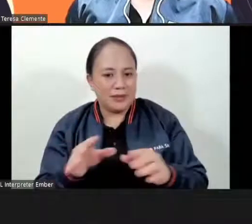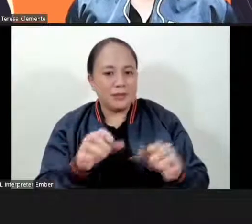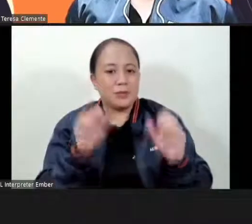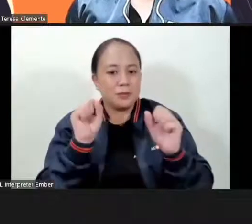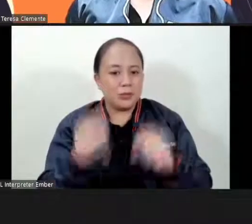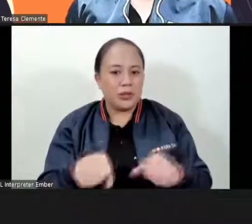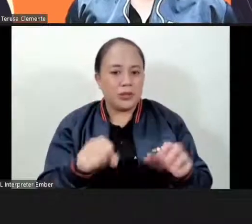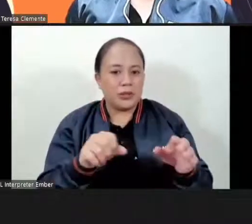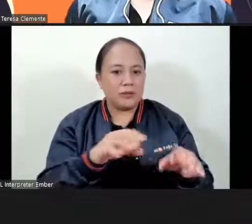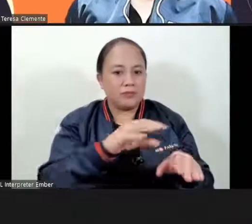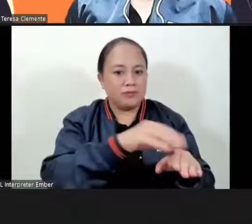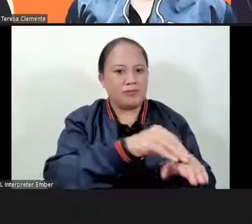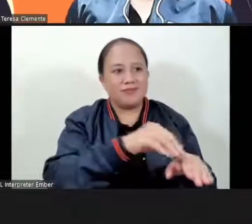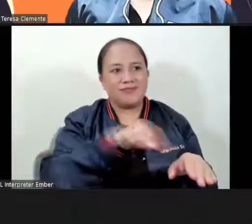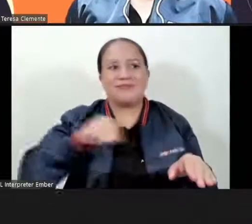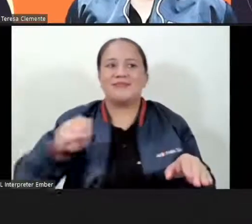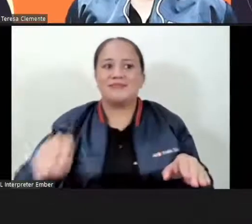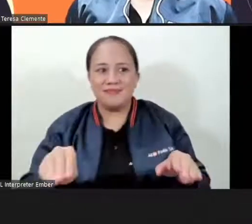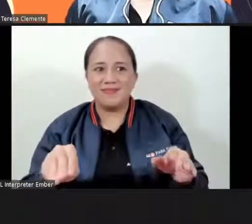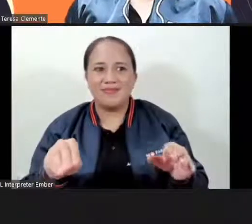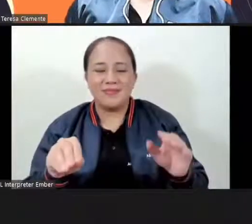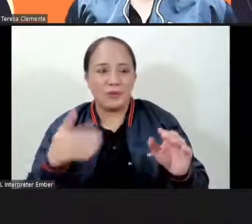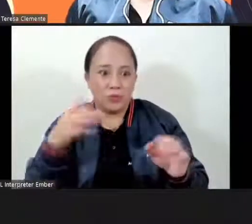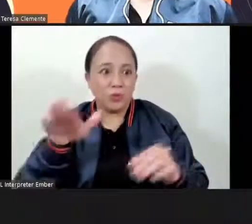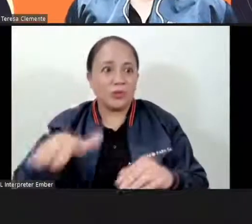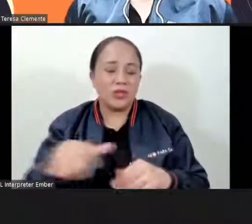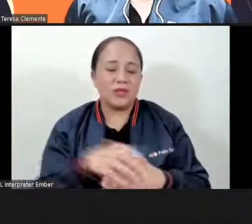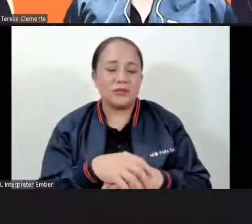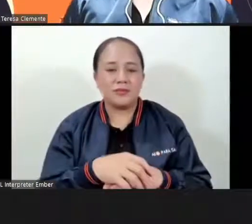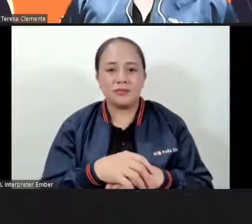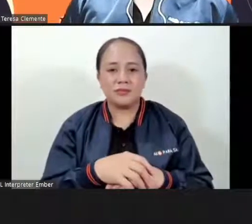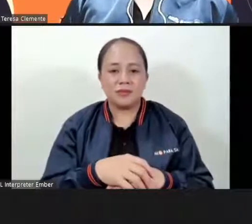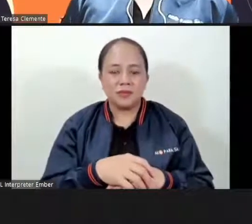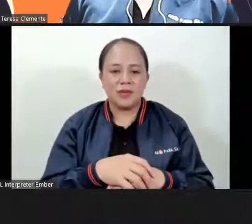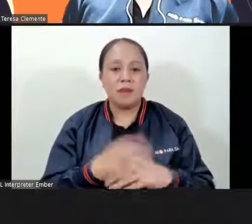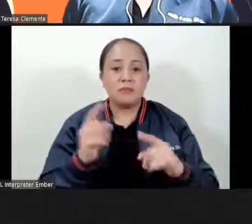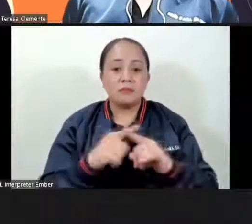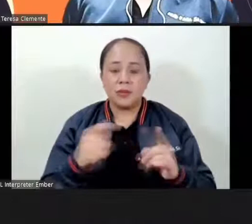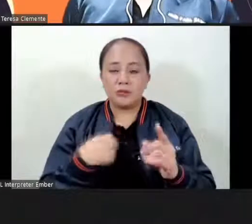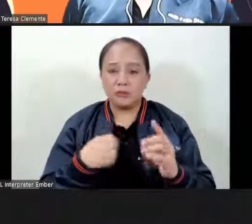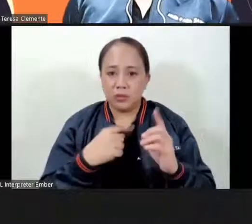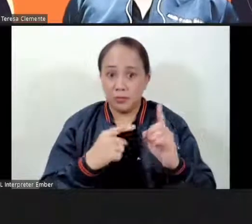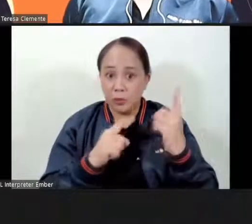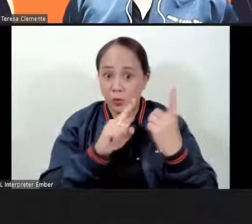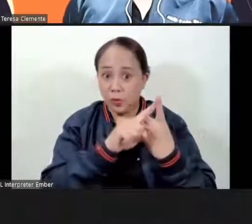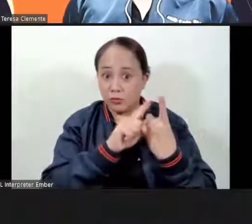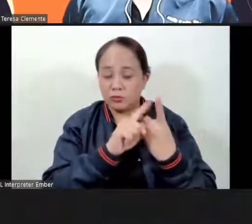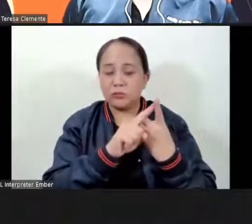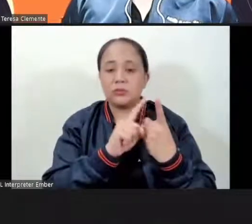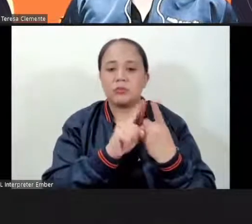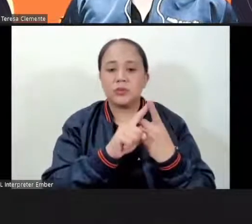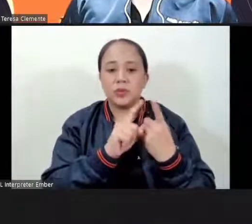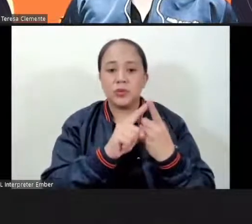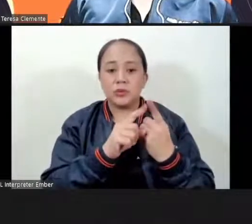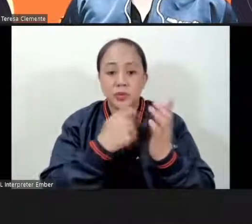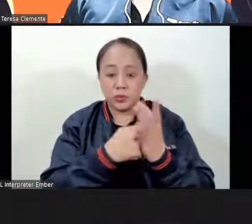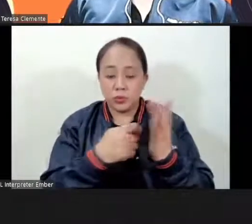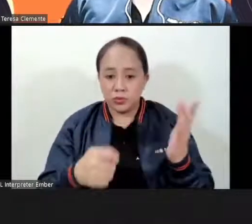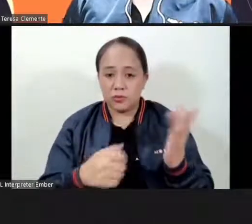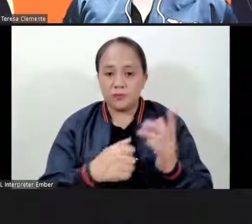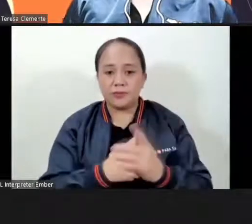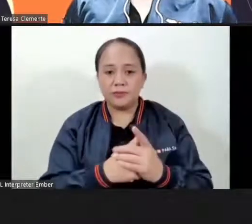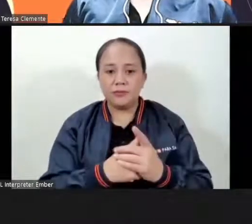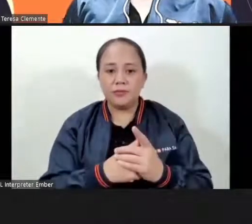possible alternative placement for the child. So, pero number one talaga sa ating tool, sa